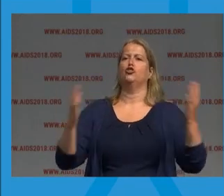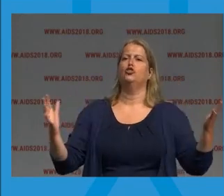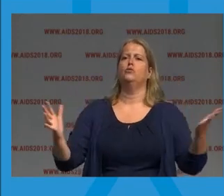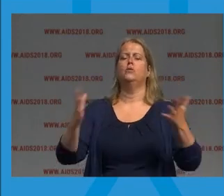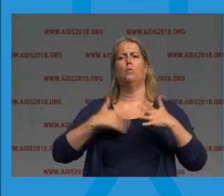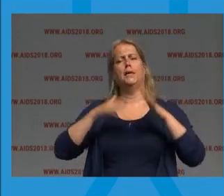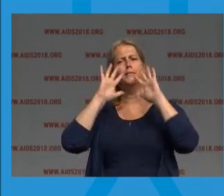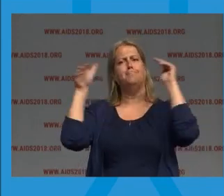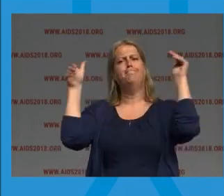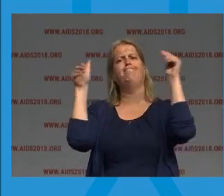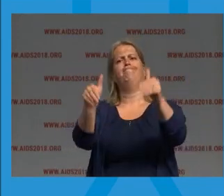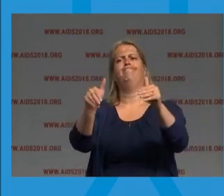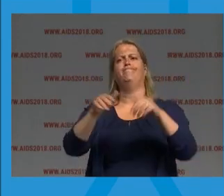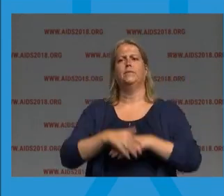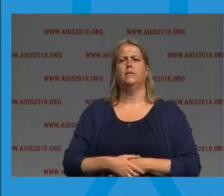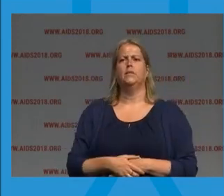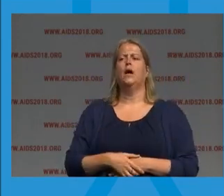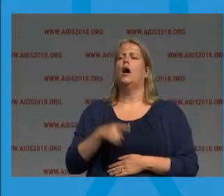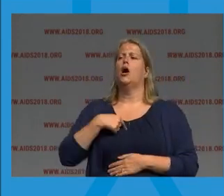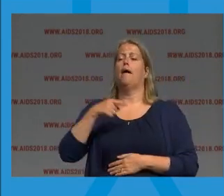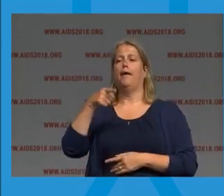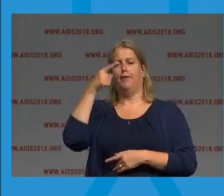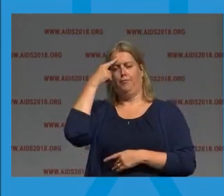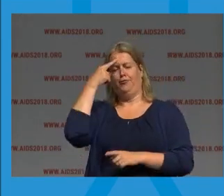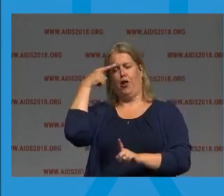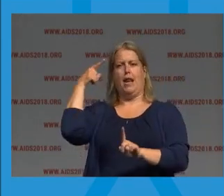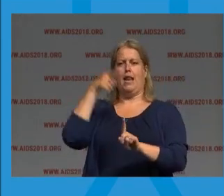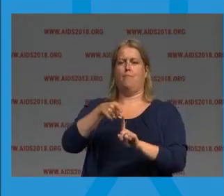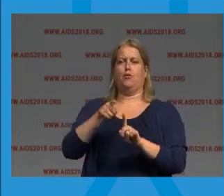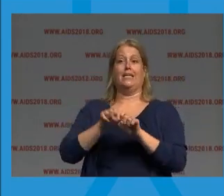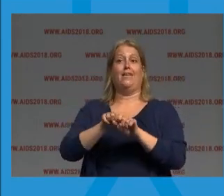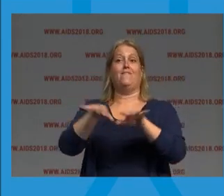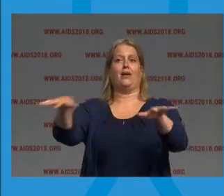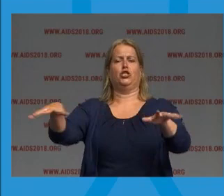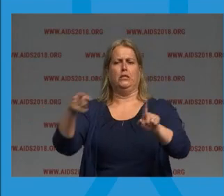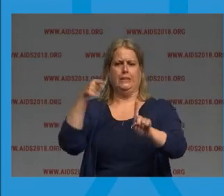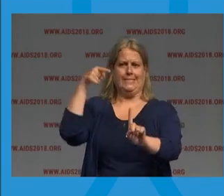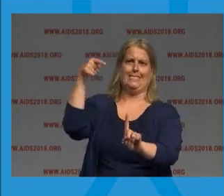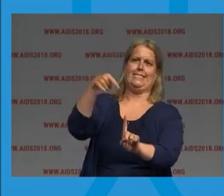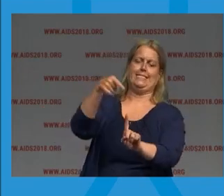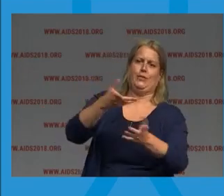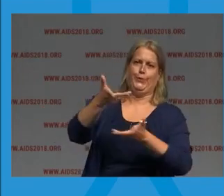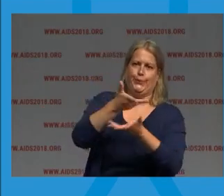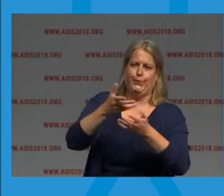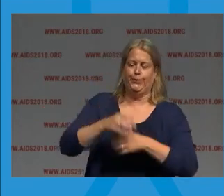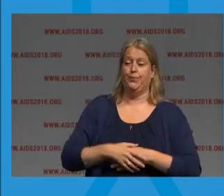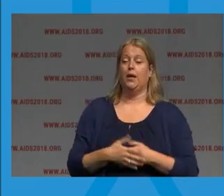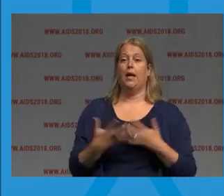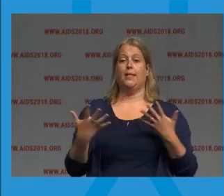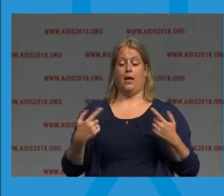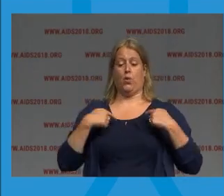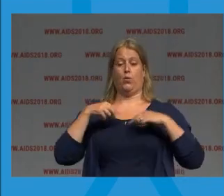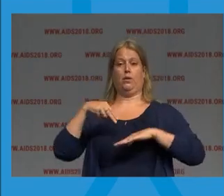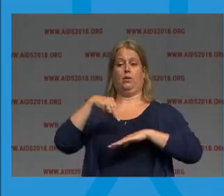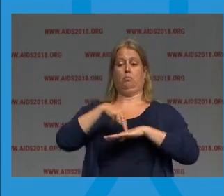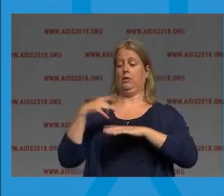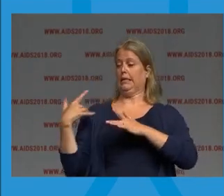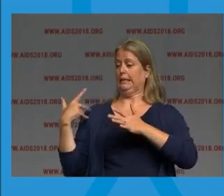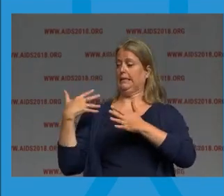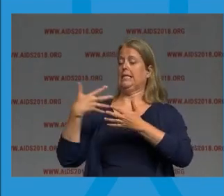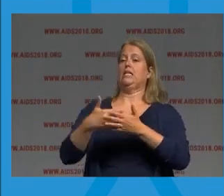issue of deliberate infection. I stand here to speak about what has happened since